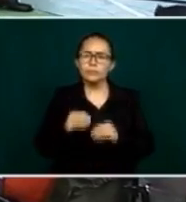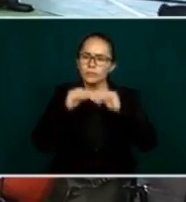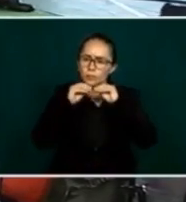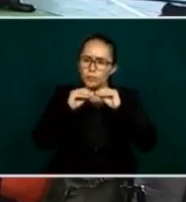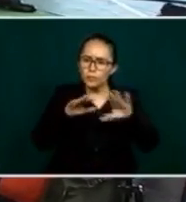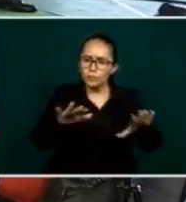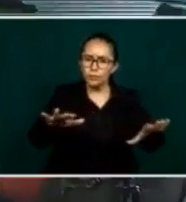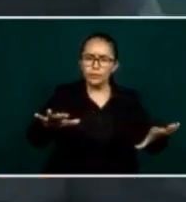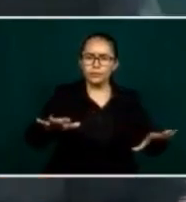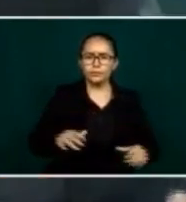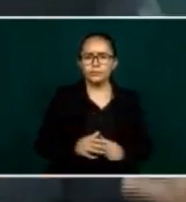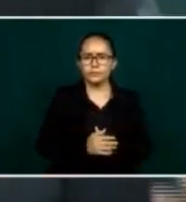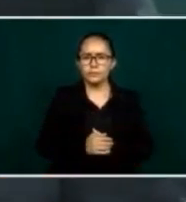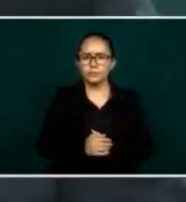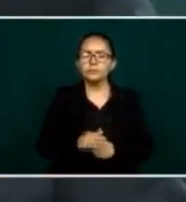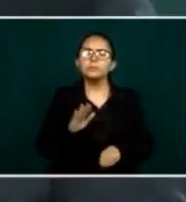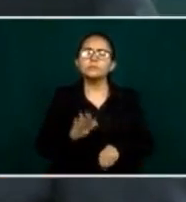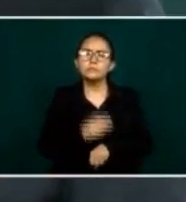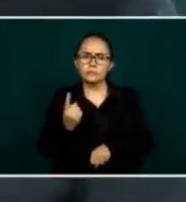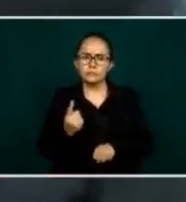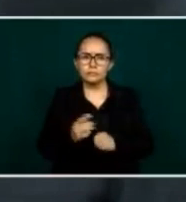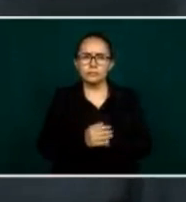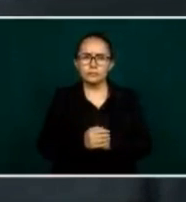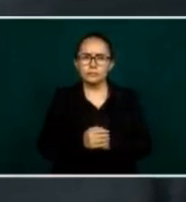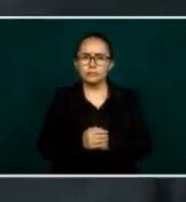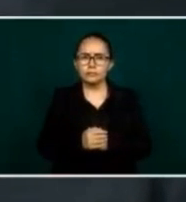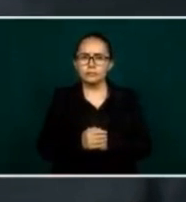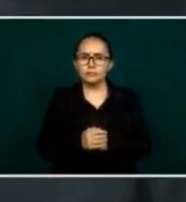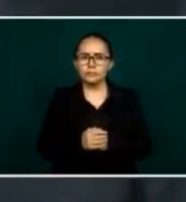and we're going to inform them,